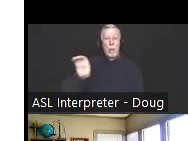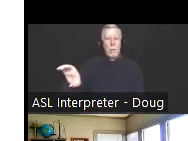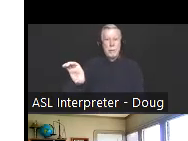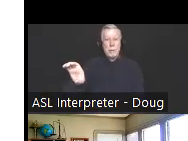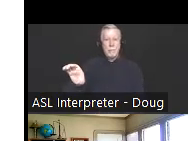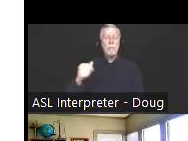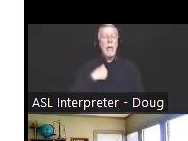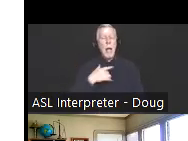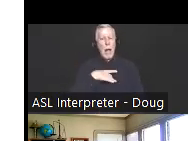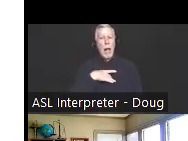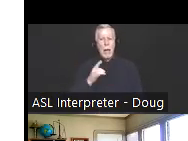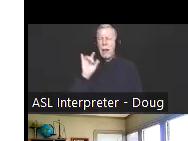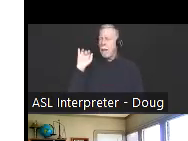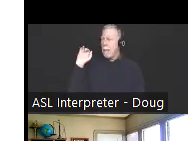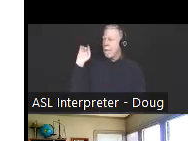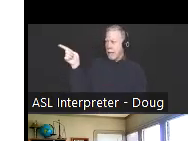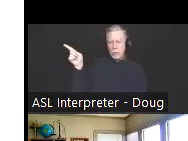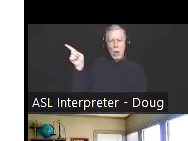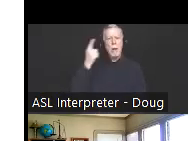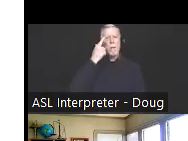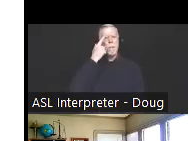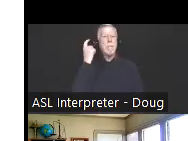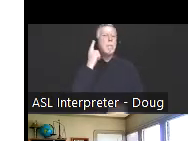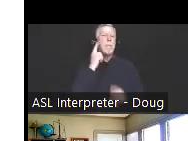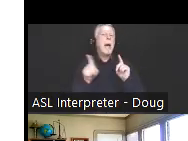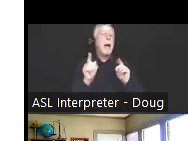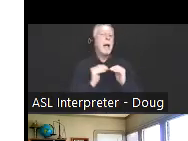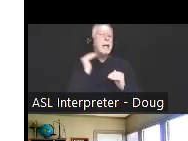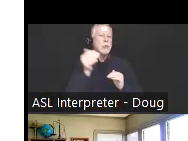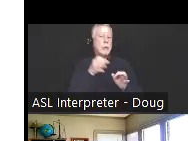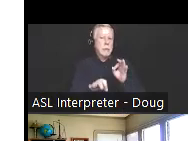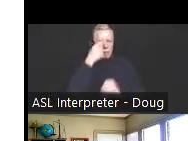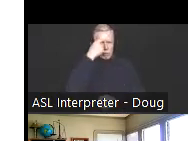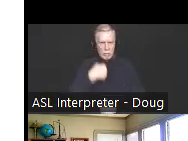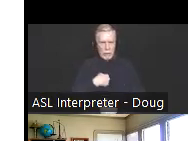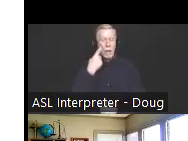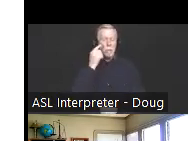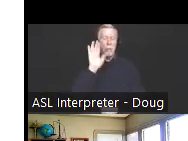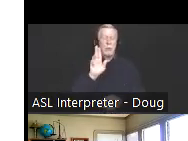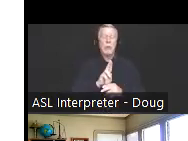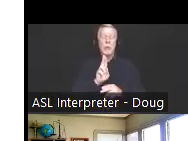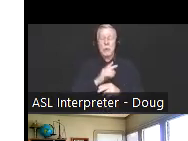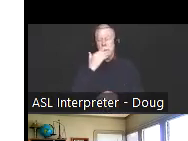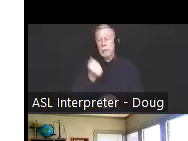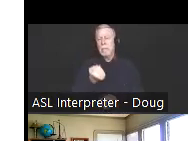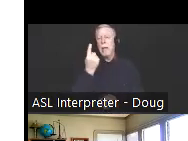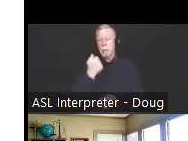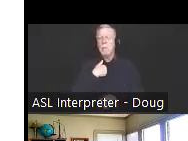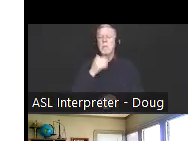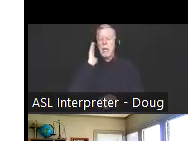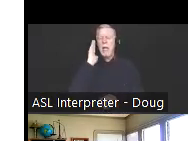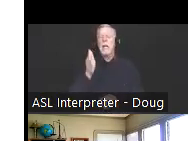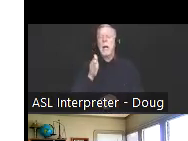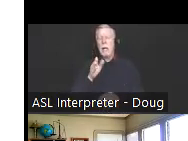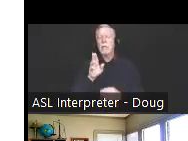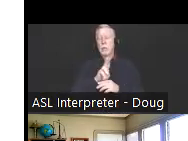I like this one, but it's simplified to me, and I think for your use, there's a better one, and I'm going to come back to it. But the